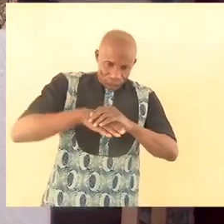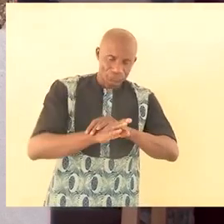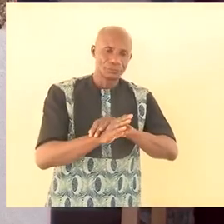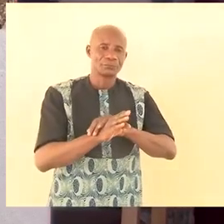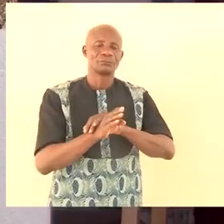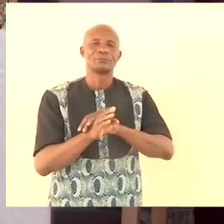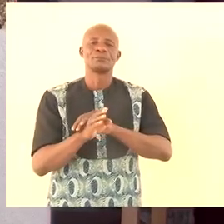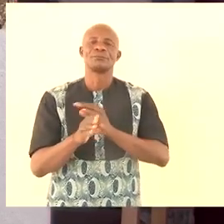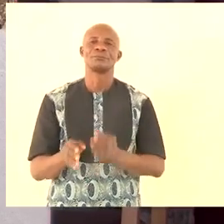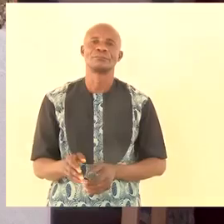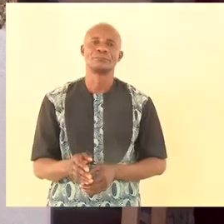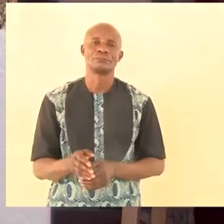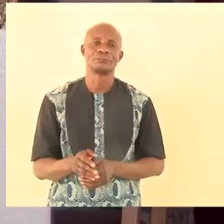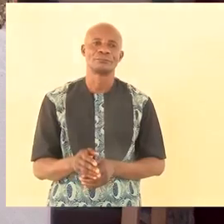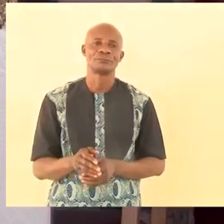Including